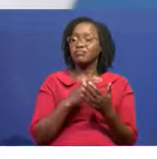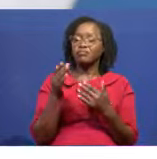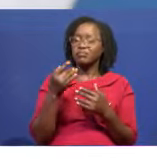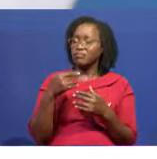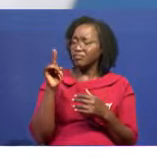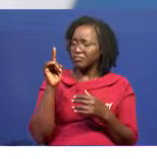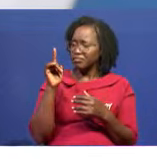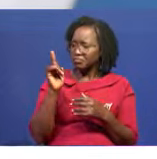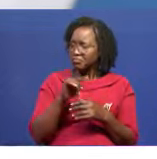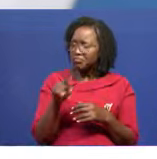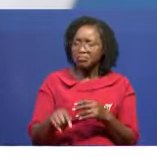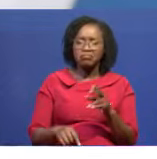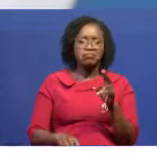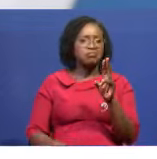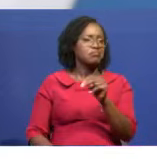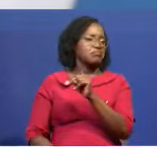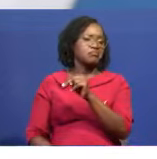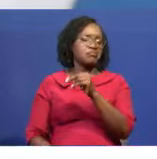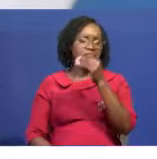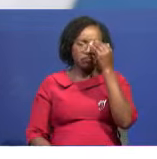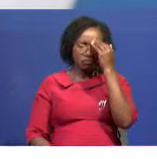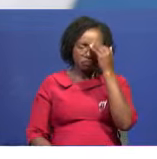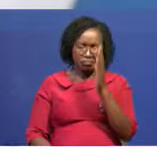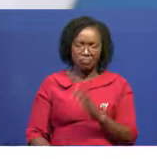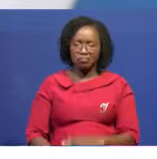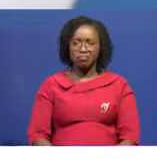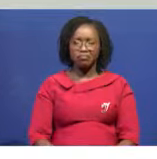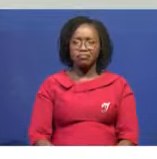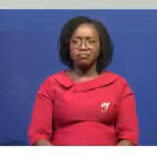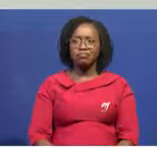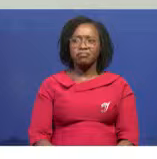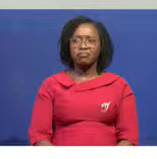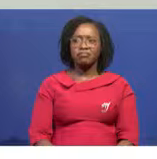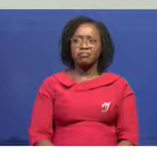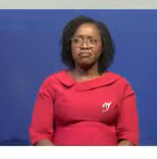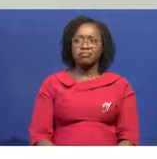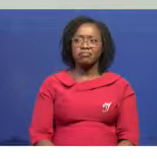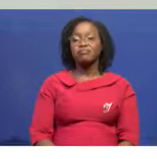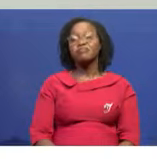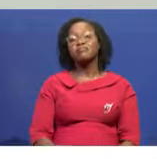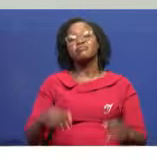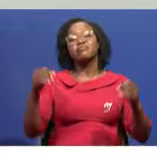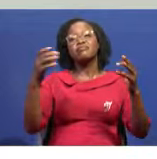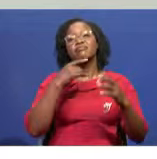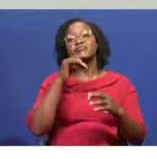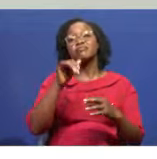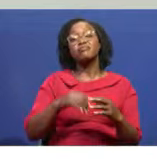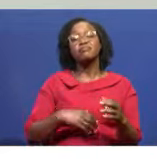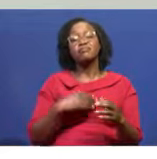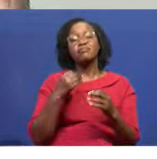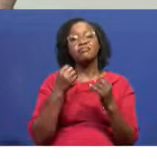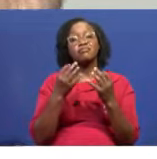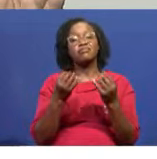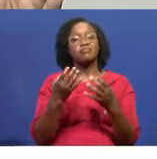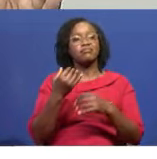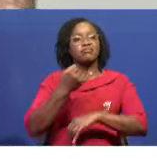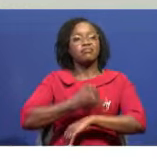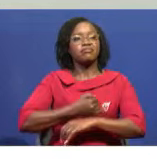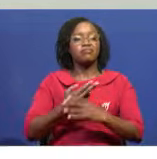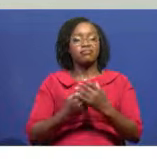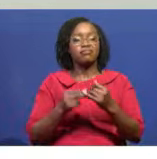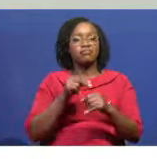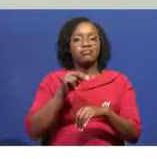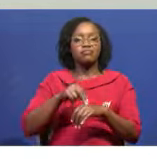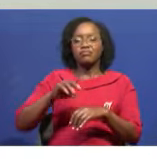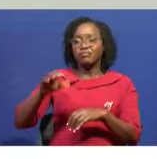thing or not, I don't think I can be able to answer that. Yeah. And of course, you clearly stated that you visit many institutions, both at the national